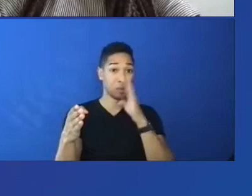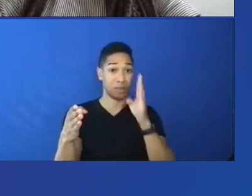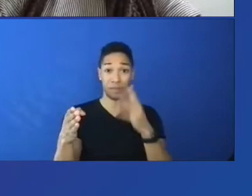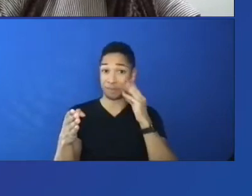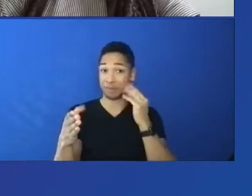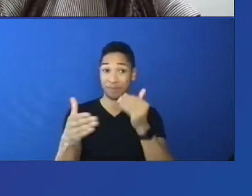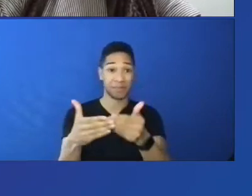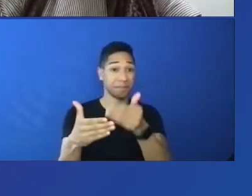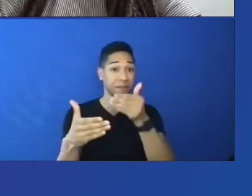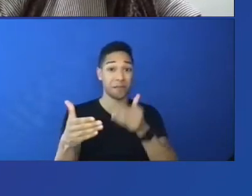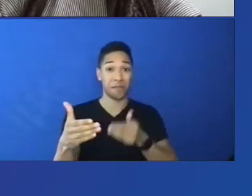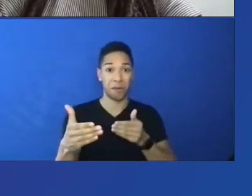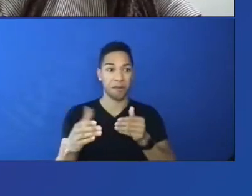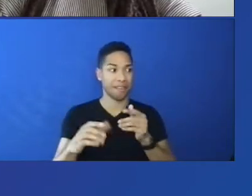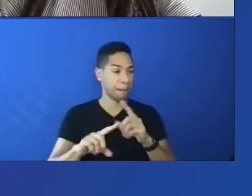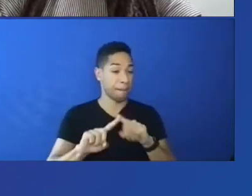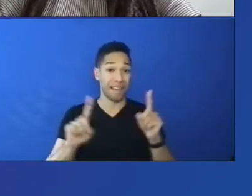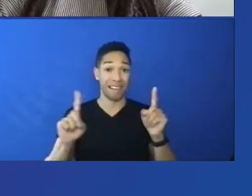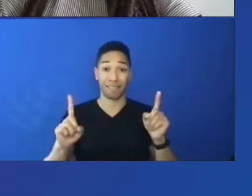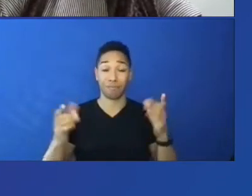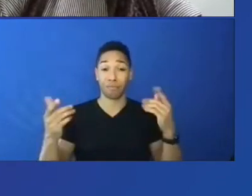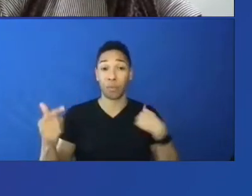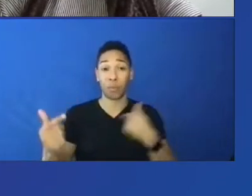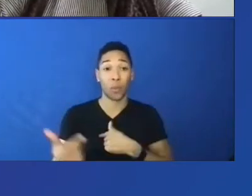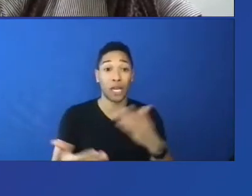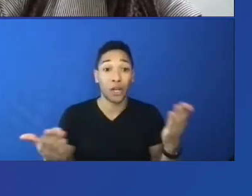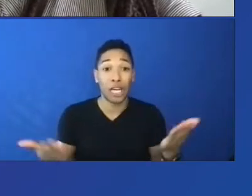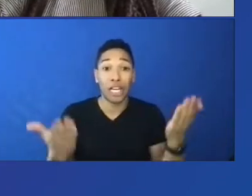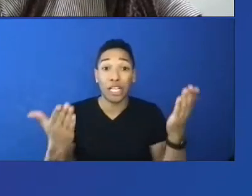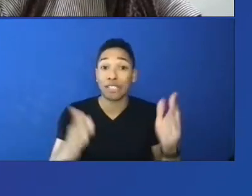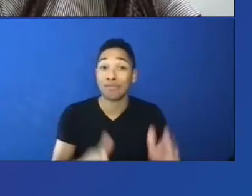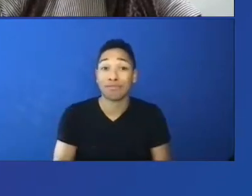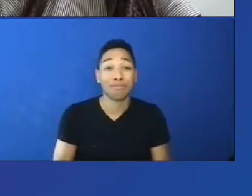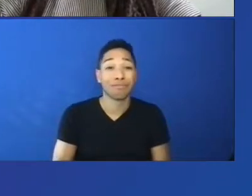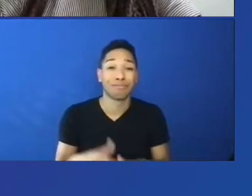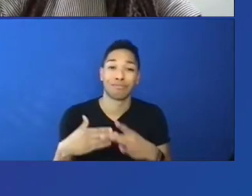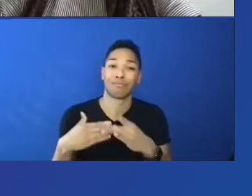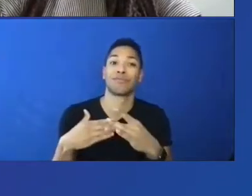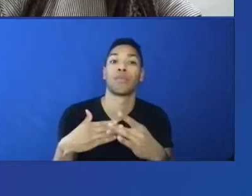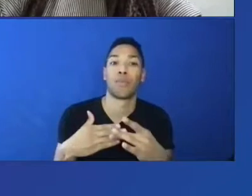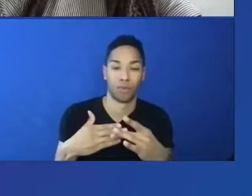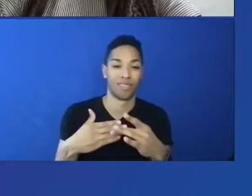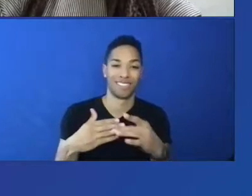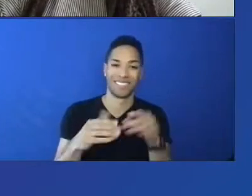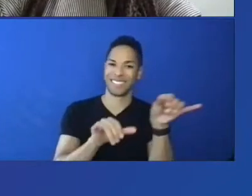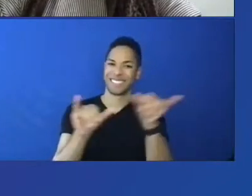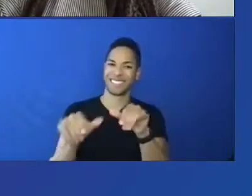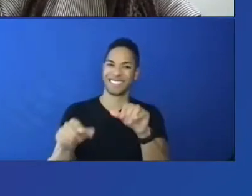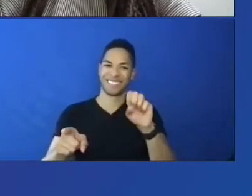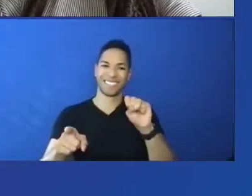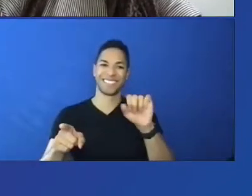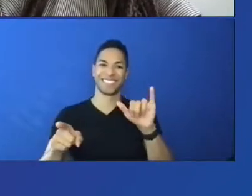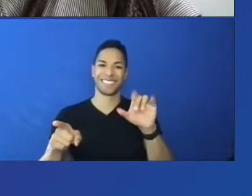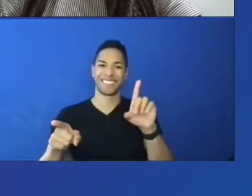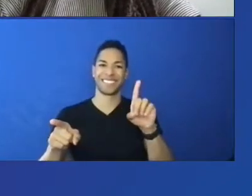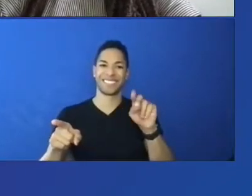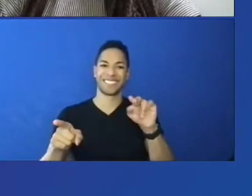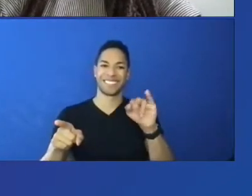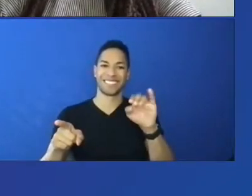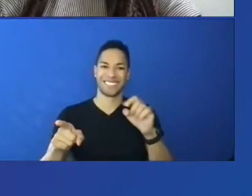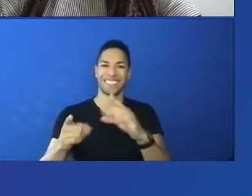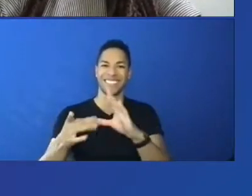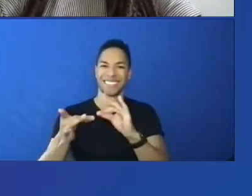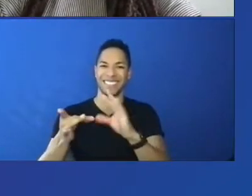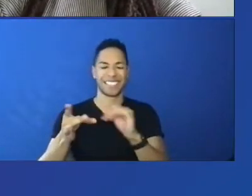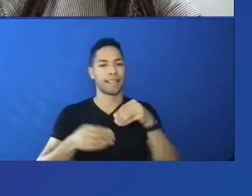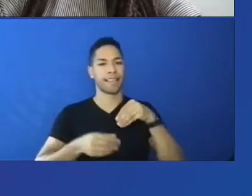then here we are, we feel kind of drawn to it. I love what you just said, Sydnie, almost like a spiritual experience. And so